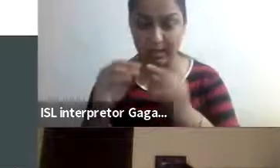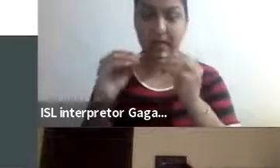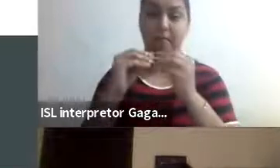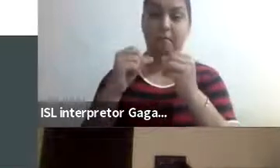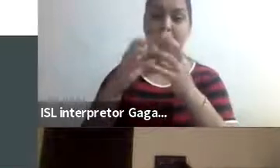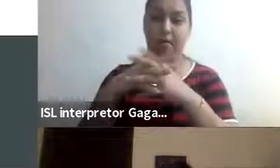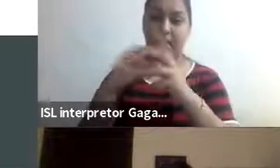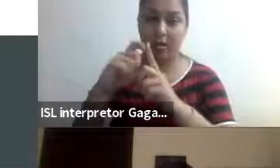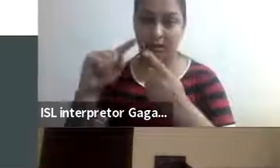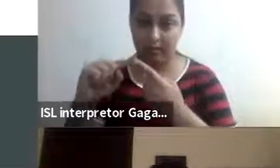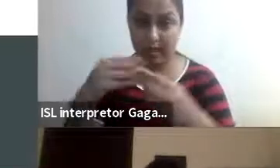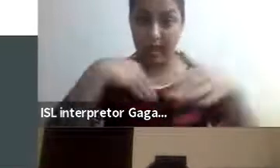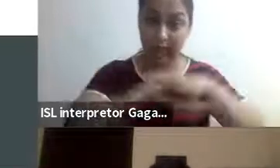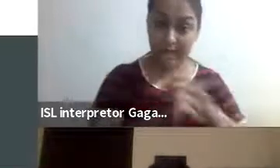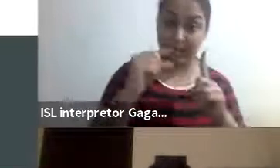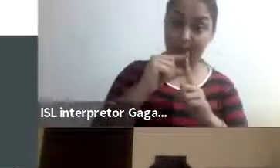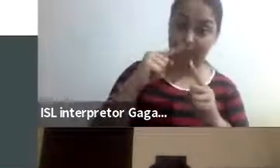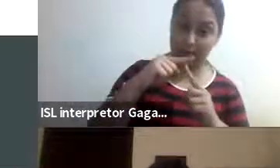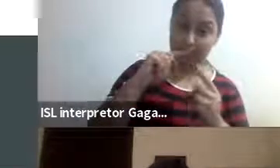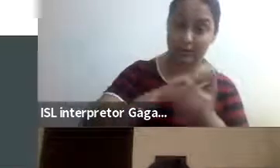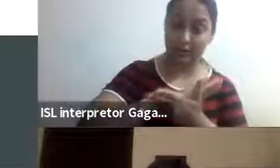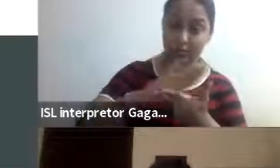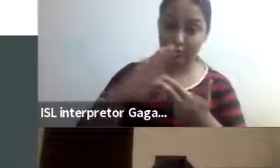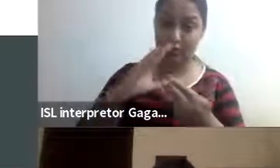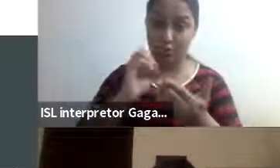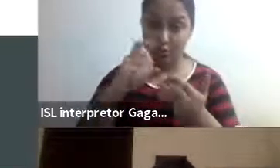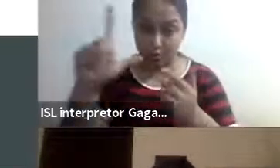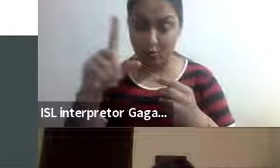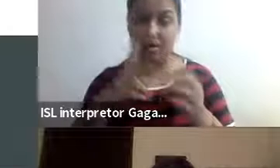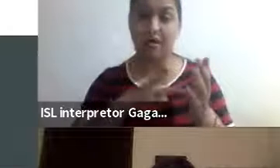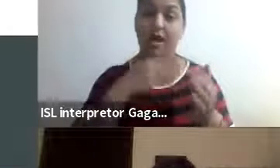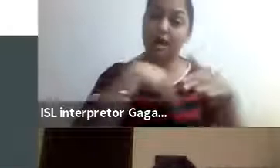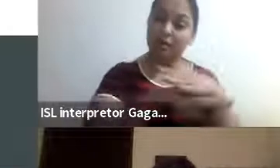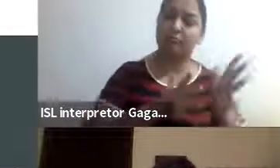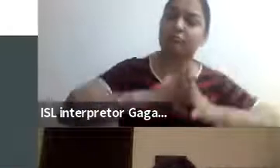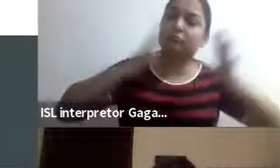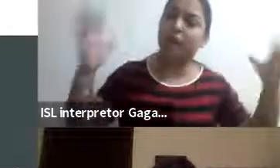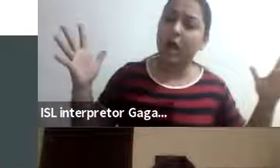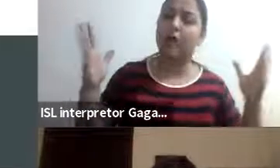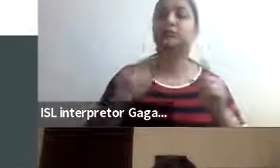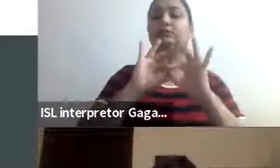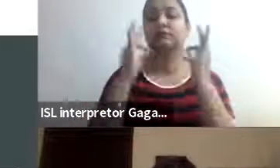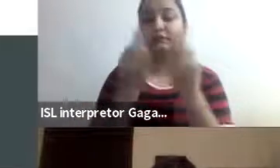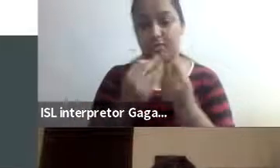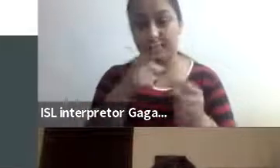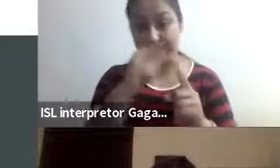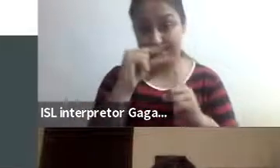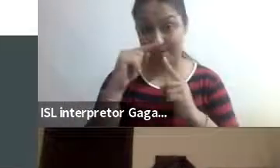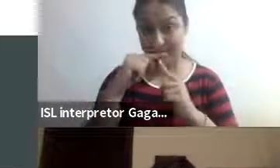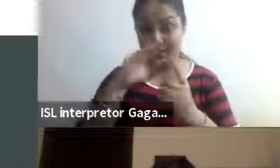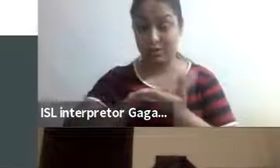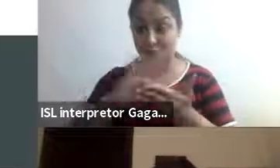up. She had a large family. They had many siblings. Um, and Pithol